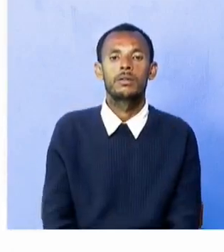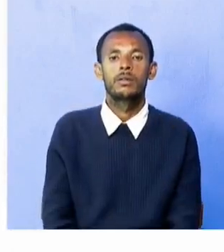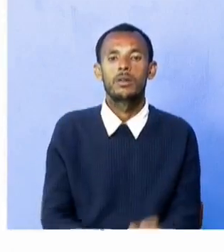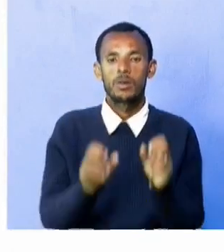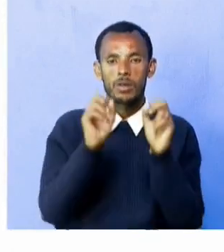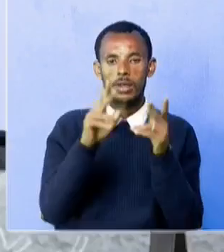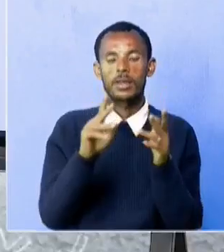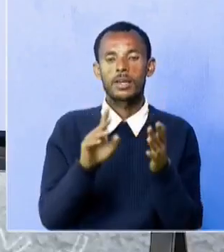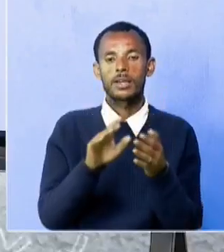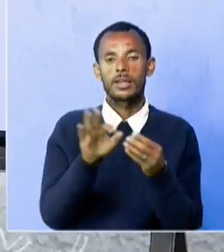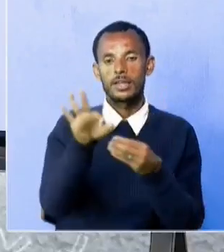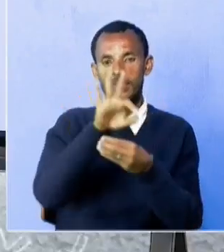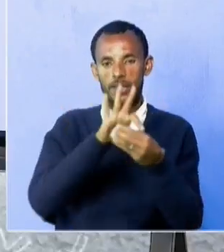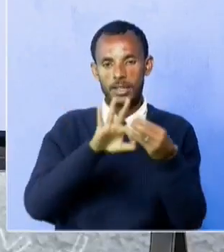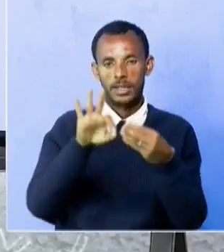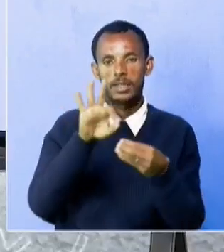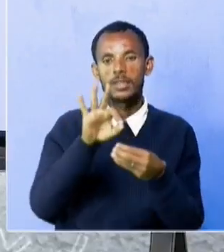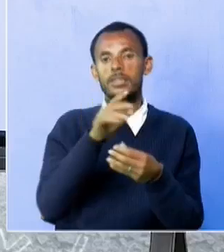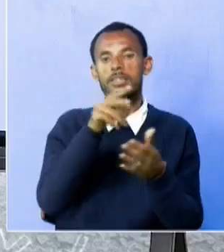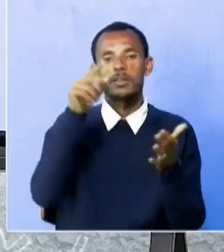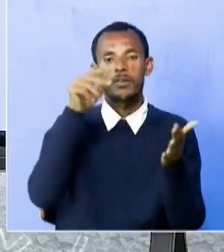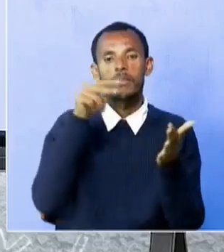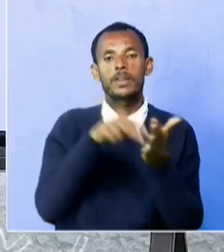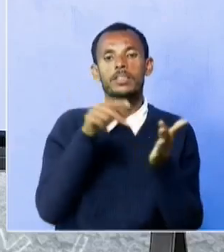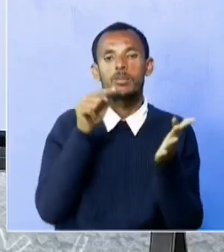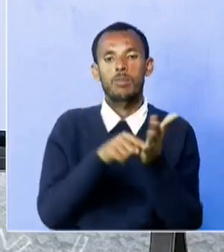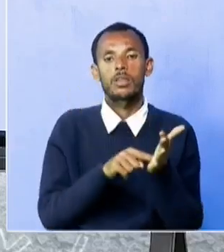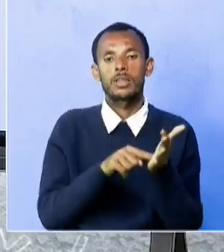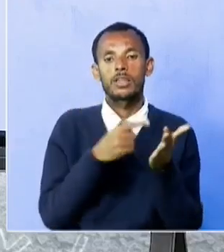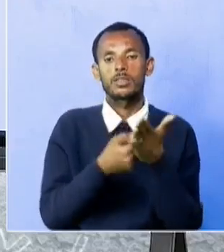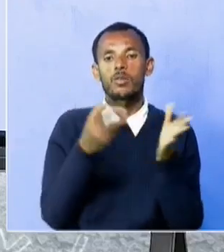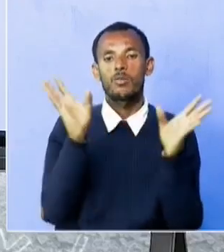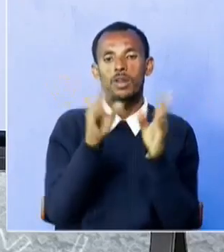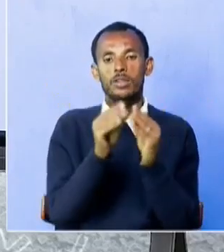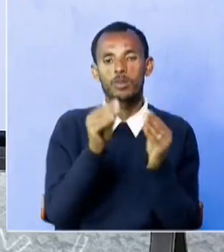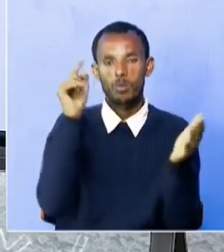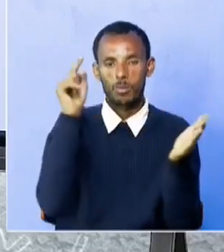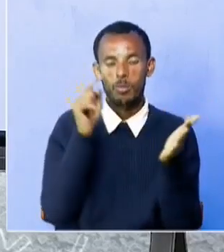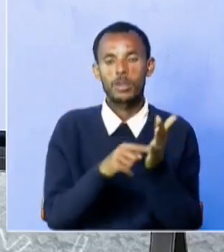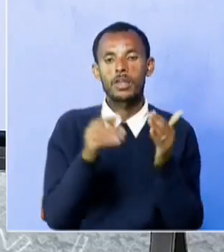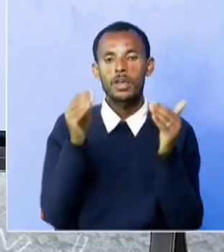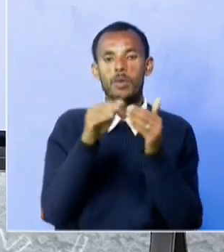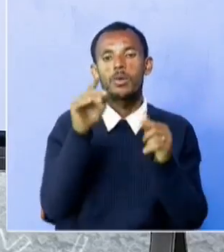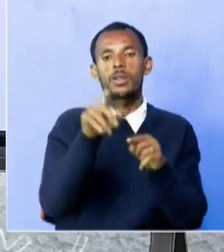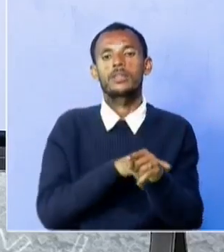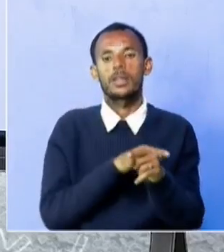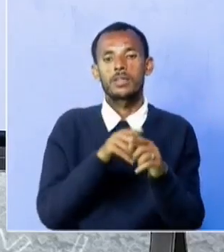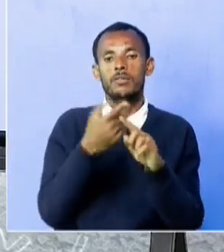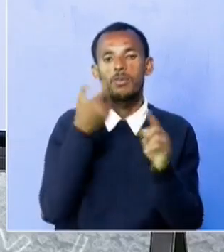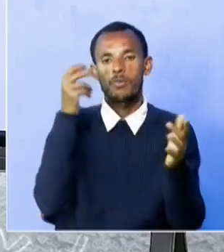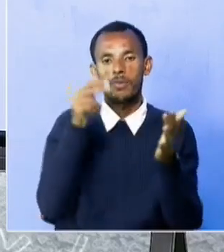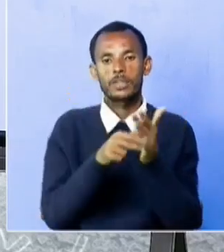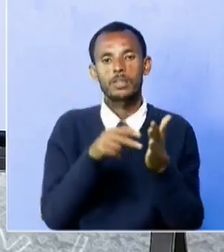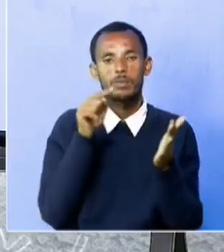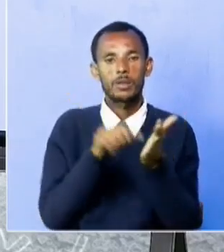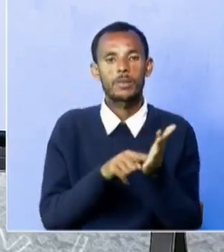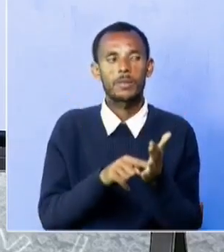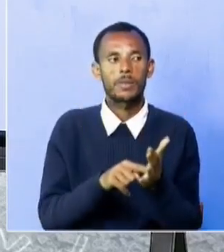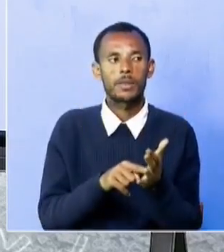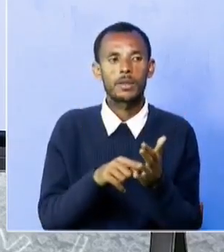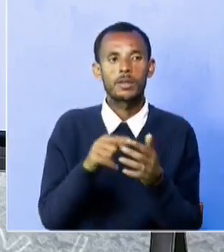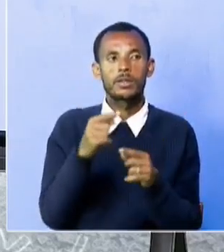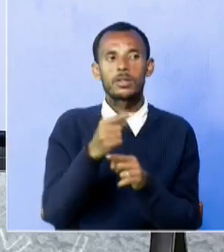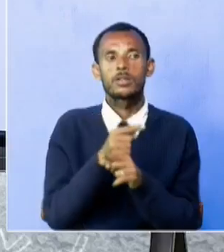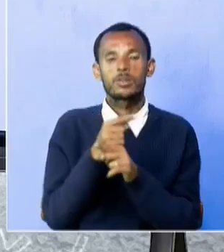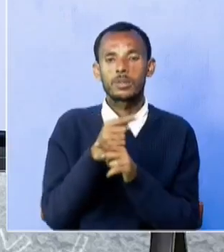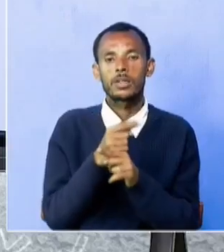Okay, in a circle there is a fixed point, and each of collections of points are equidistant from a fixed point. Geometrically,